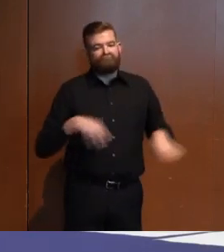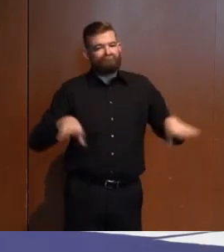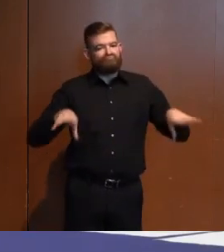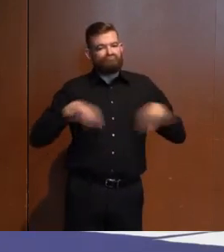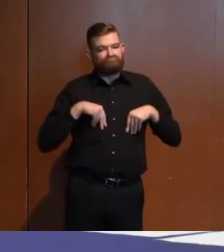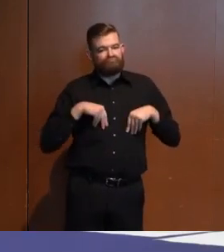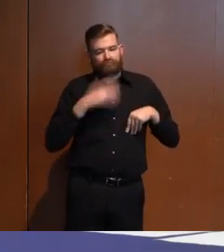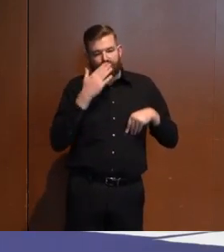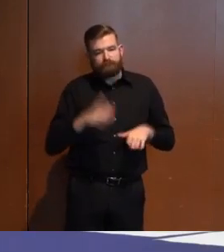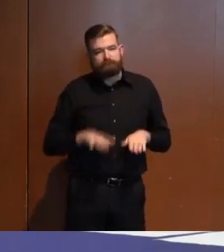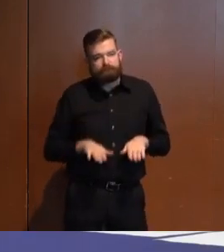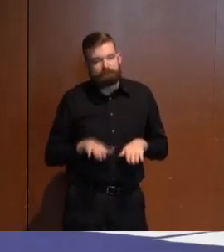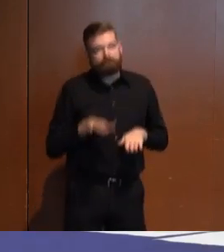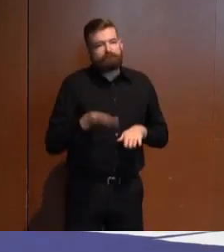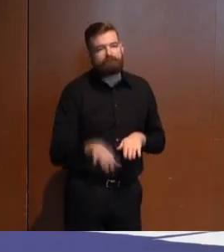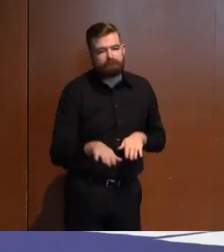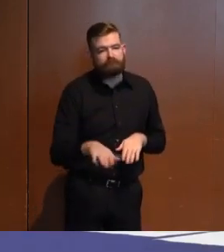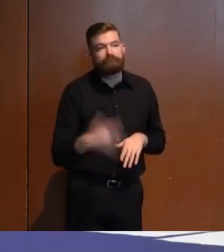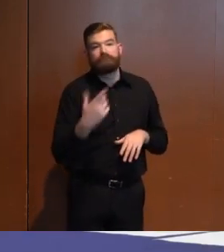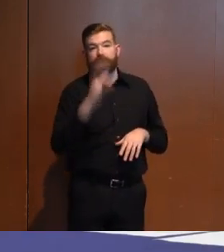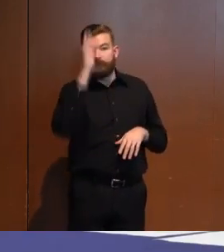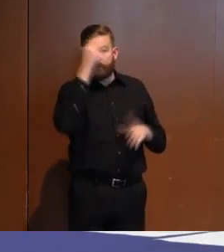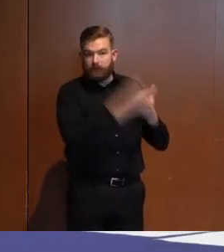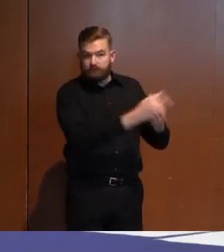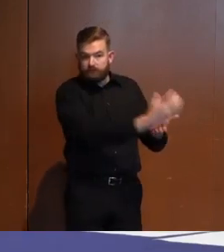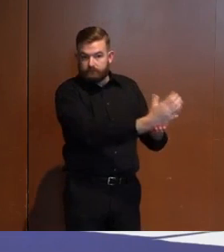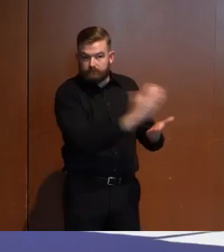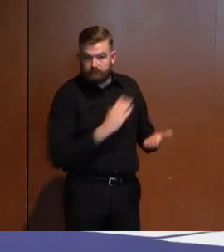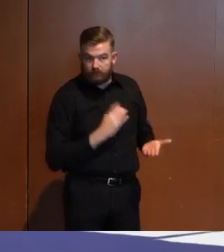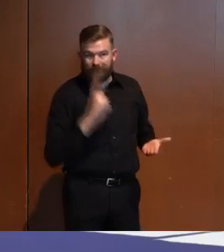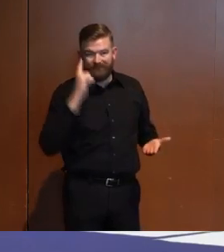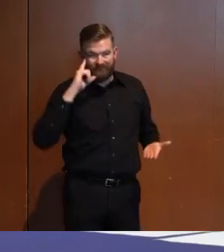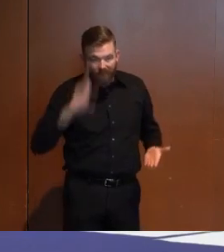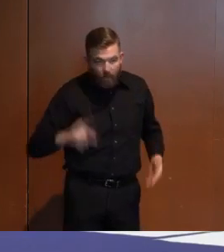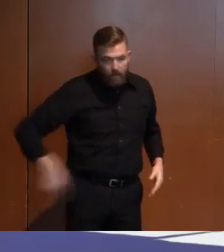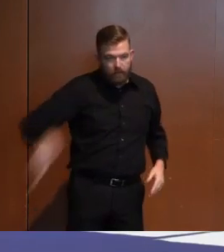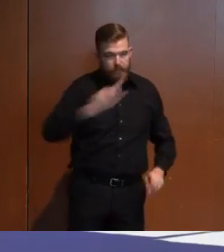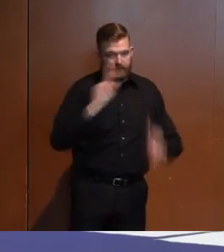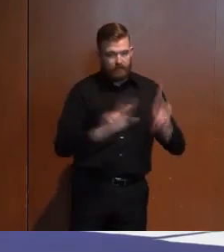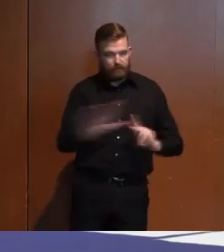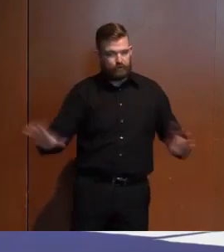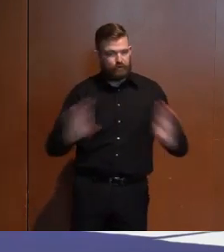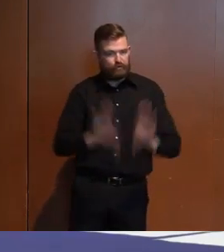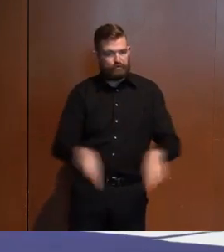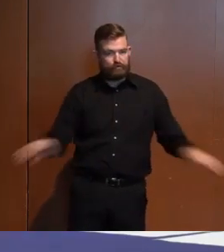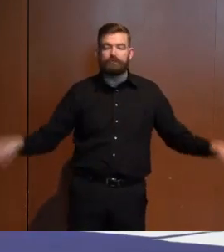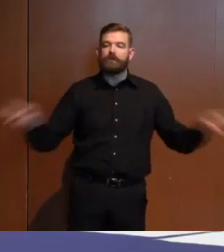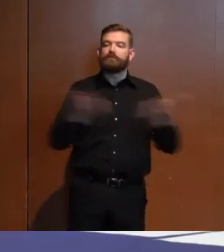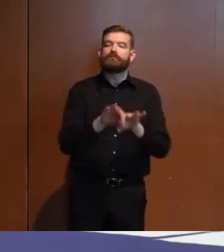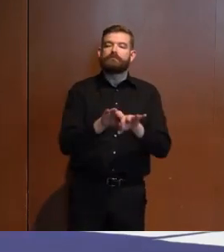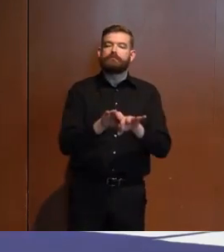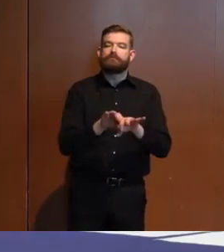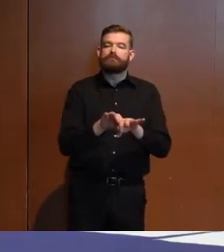their kids. It's a big boost. Again, not everything, but it's a big step in the right direction.